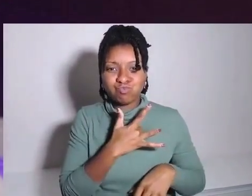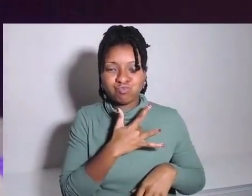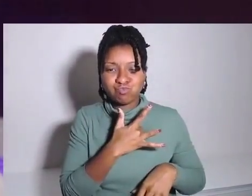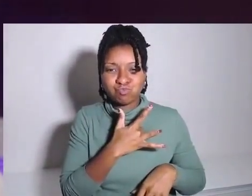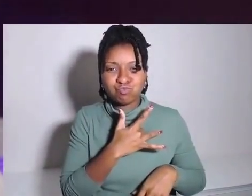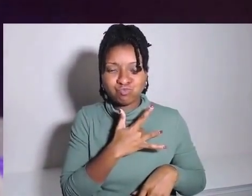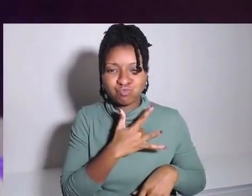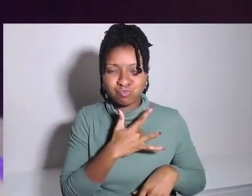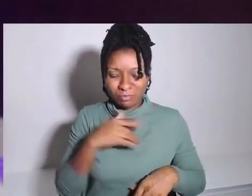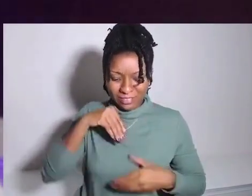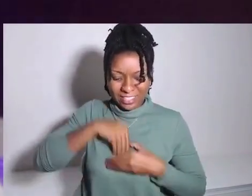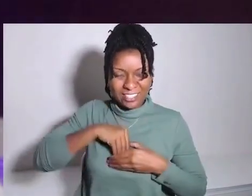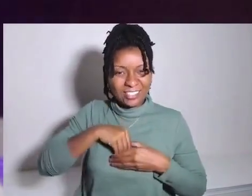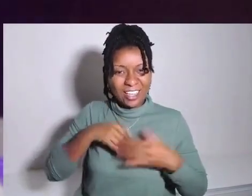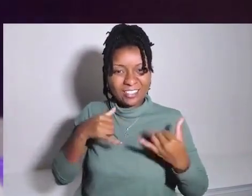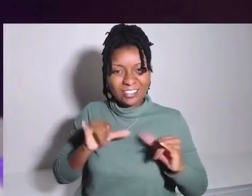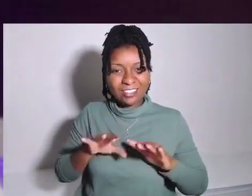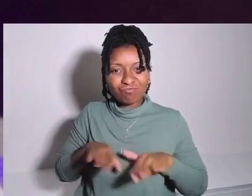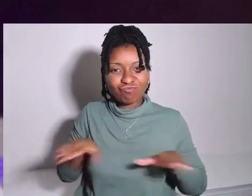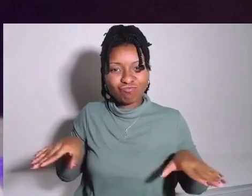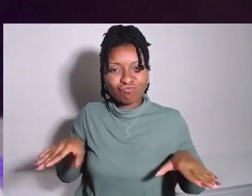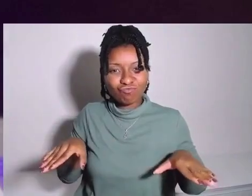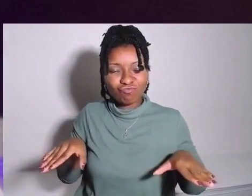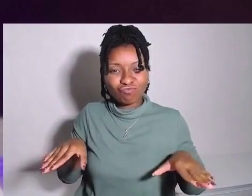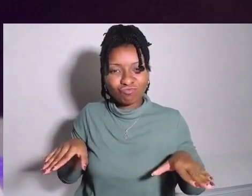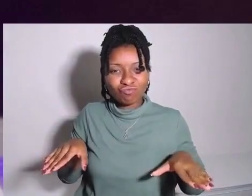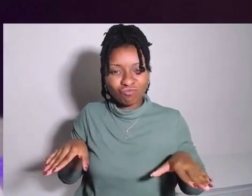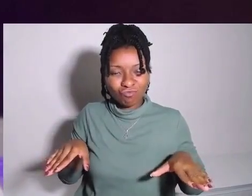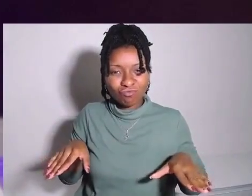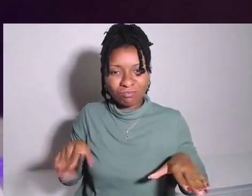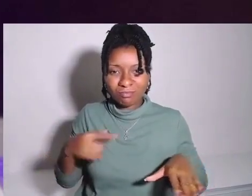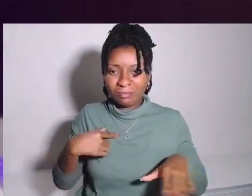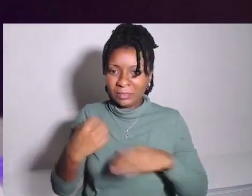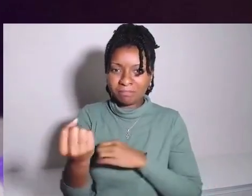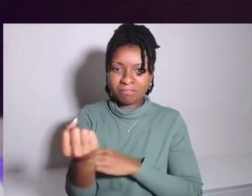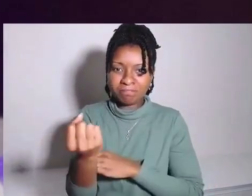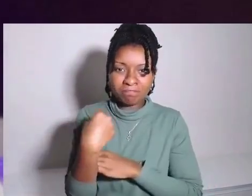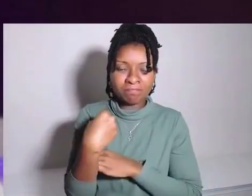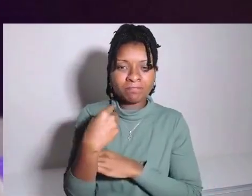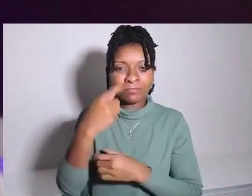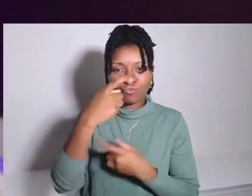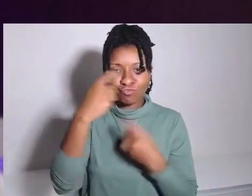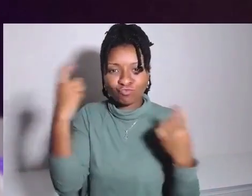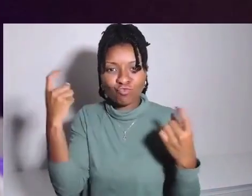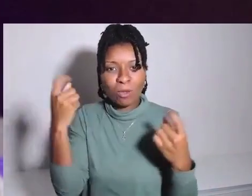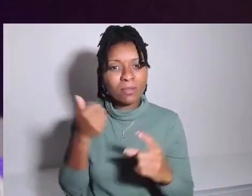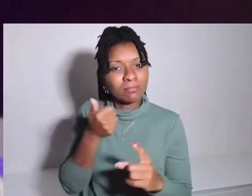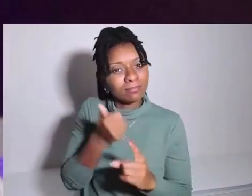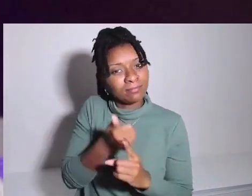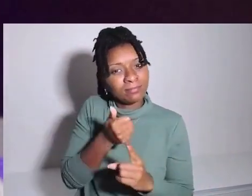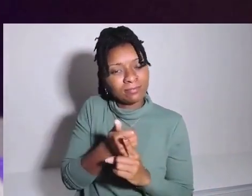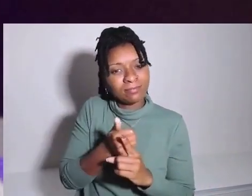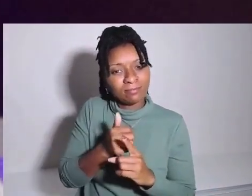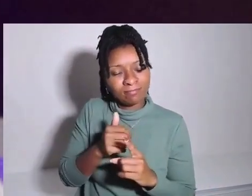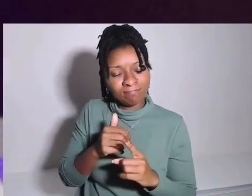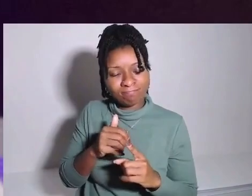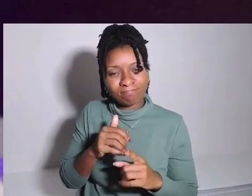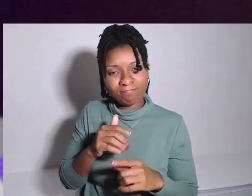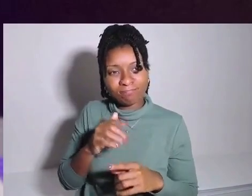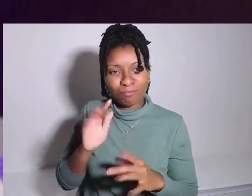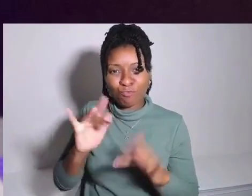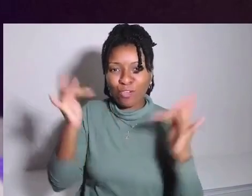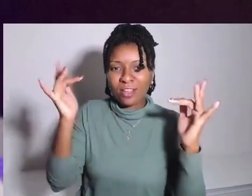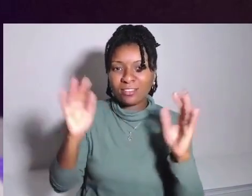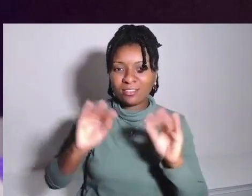who is so much more than any trauma she endured. She's bright and funny. Your little